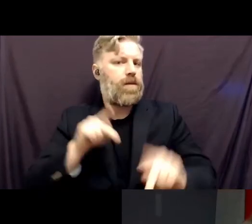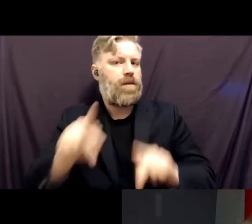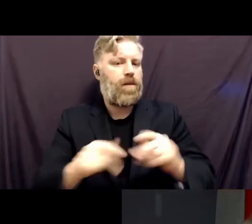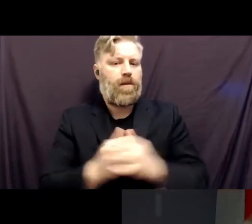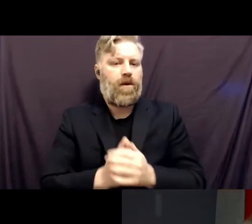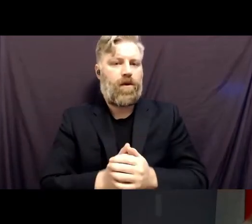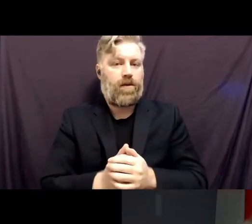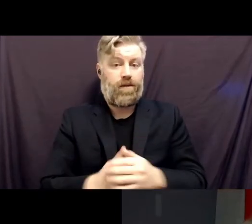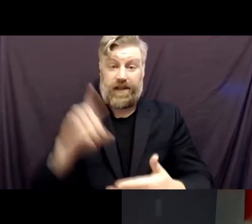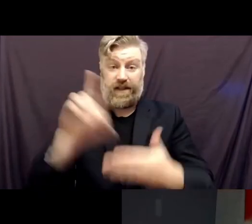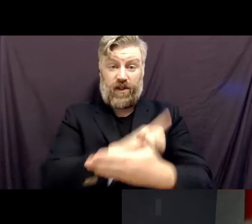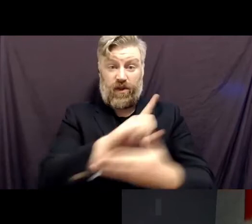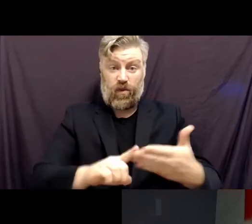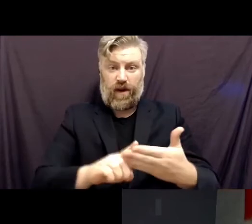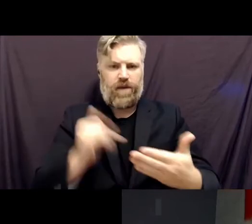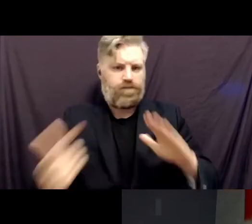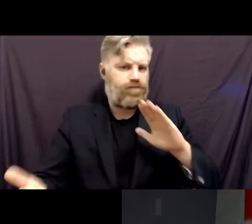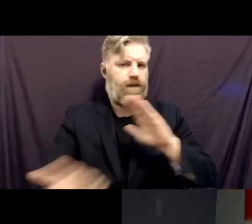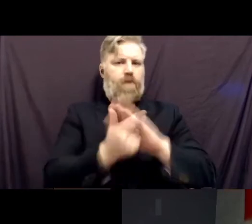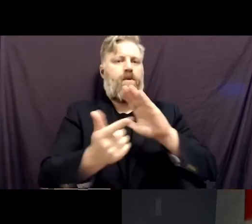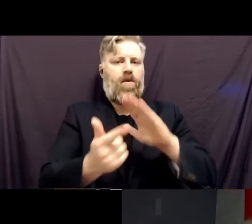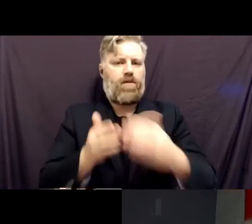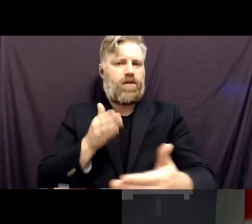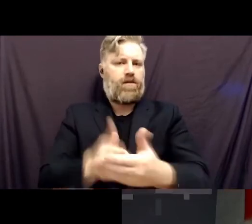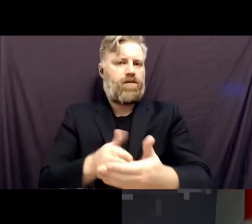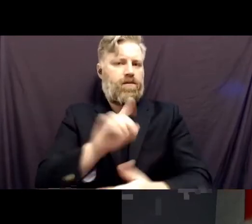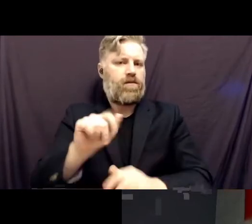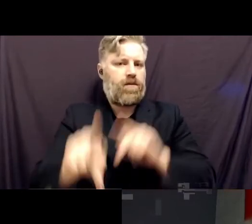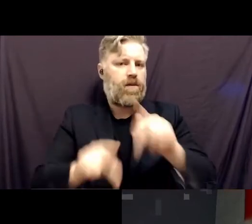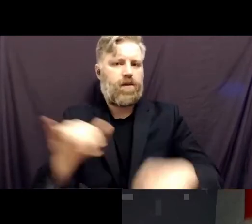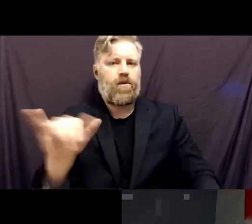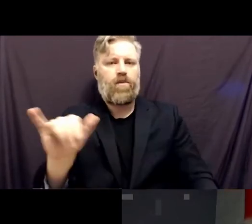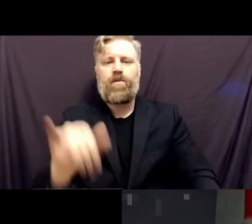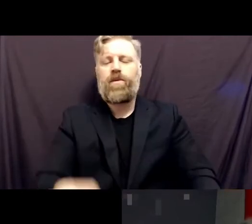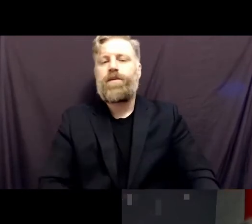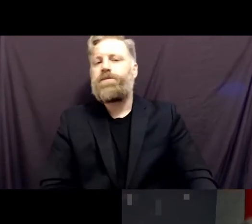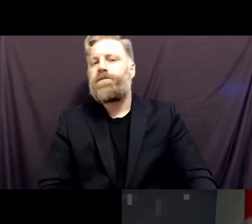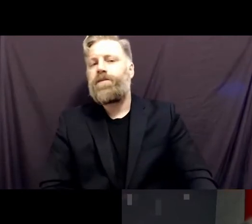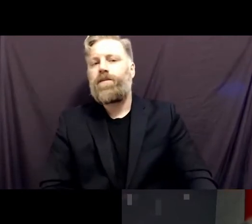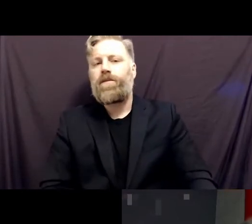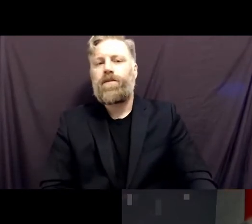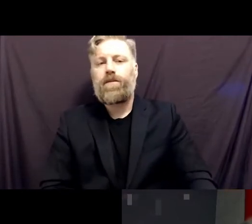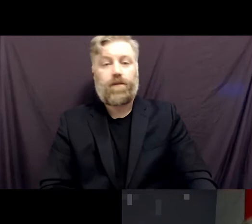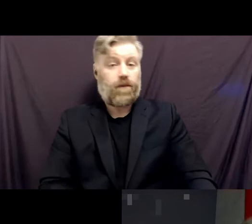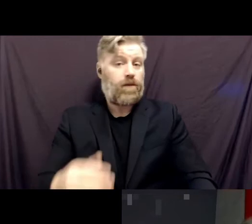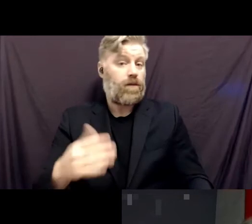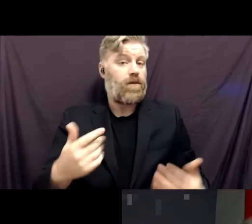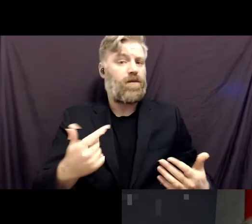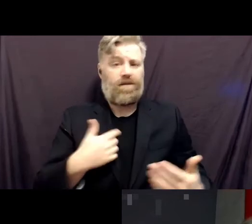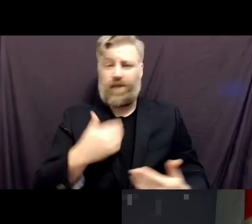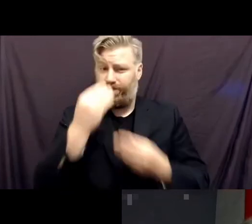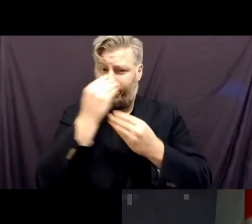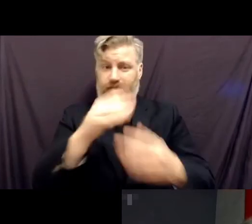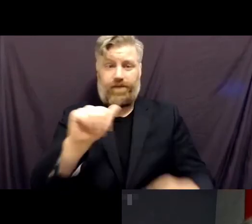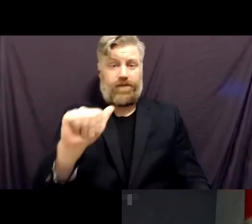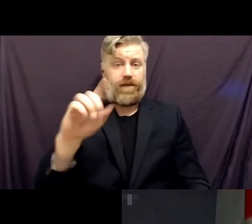outlawed discrimination against them. I think we can all agree when I say that the ADA